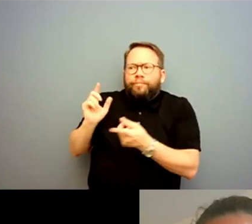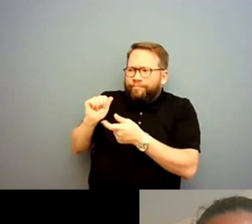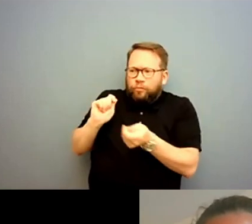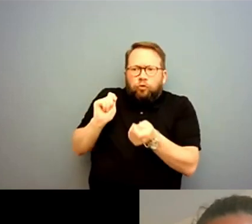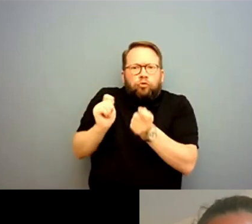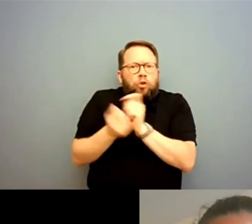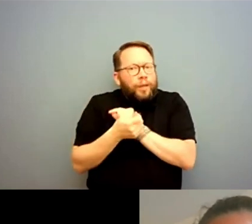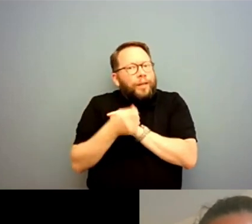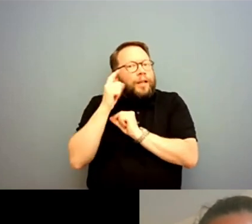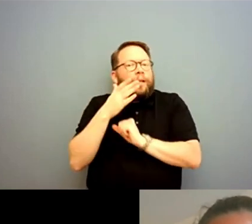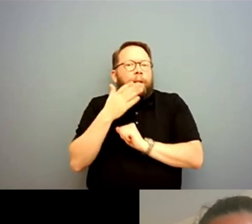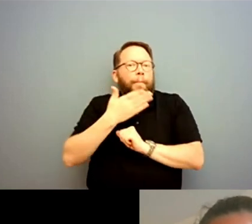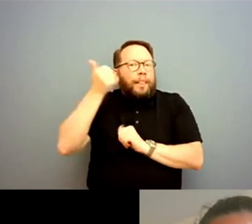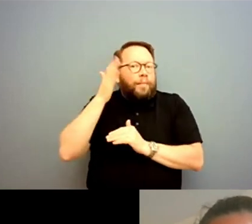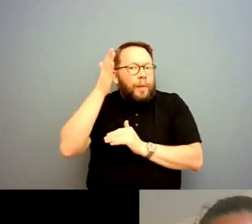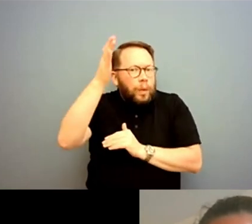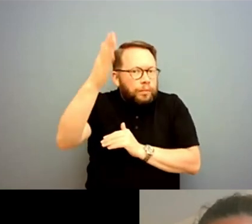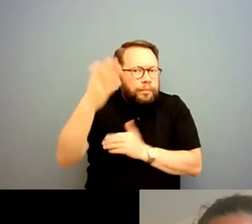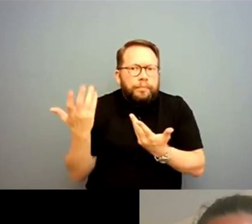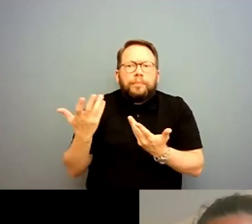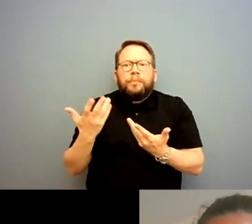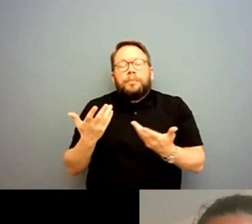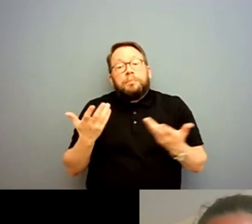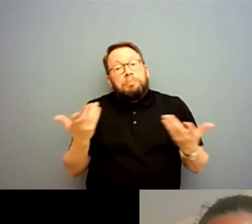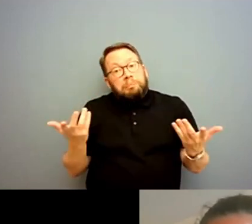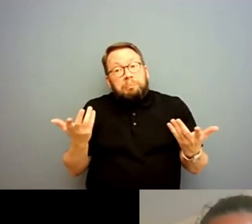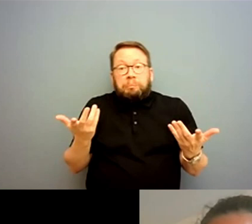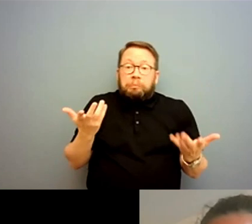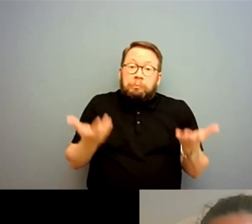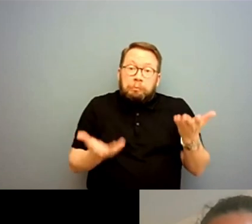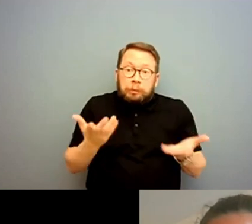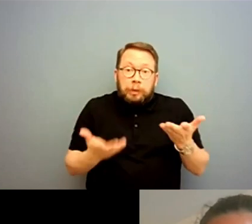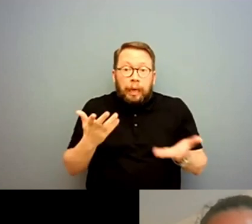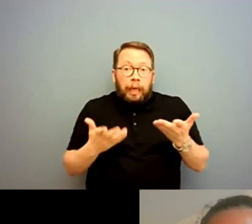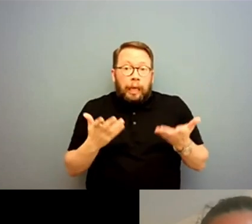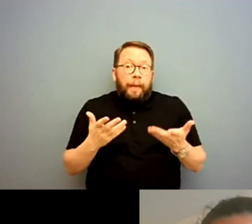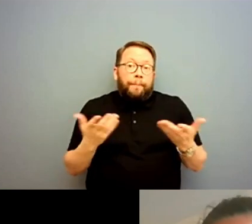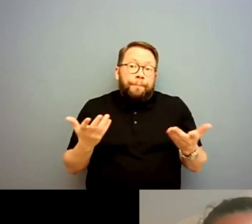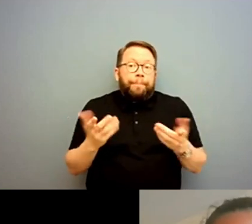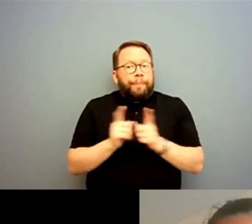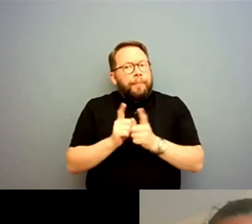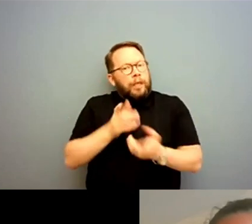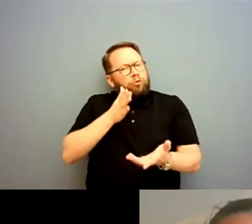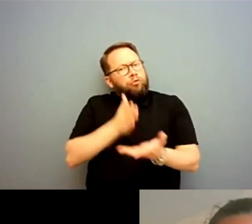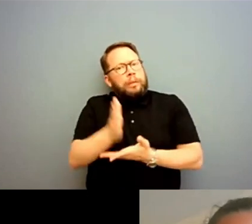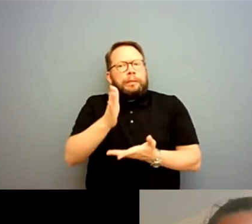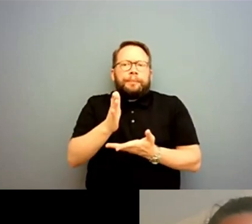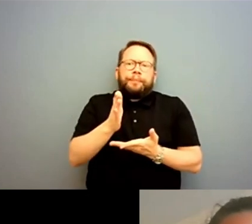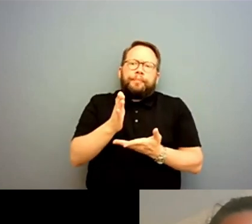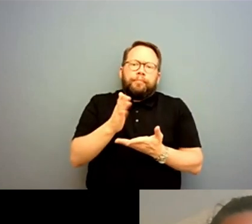that is the right to community living and deinstitutionalization. And